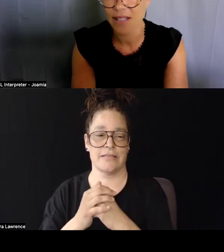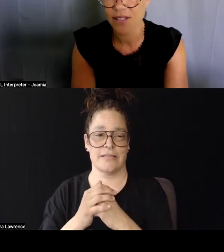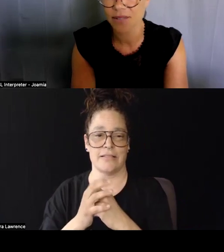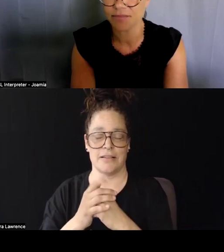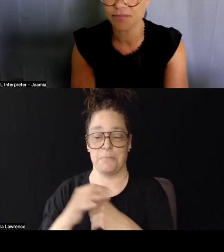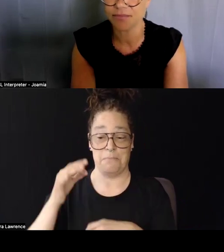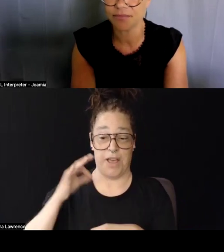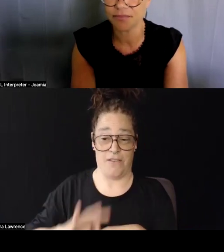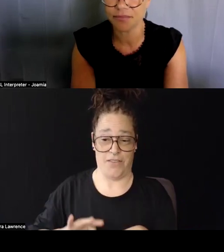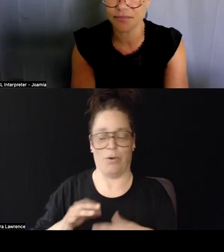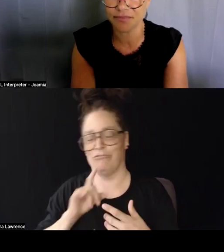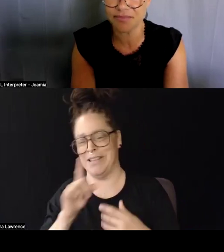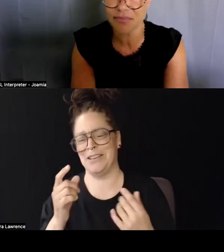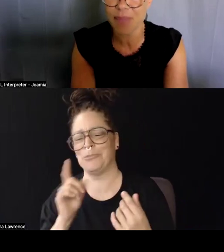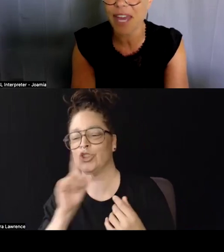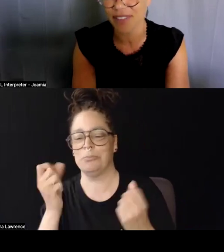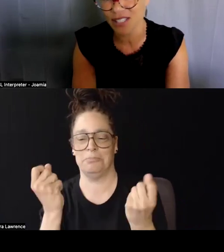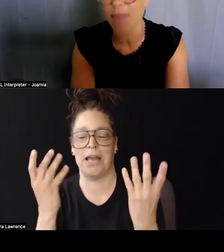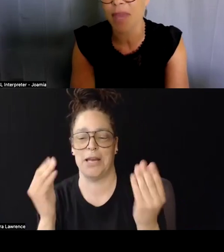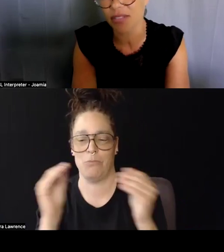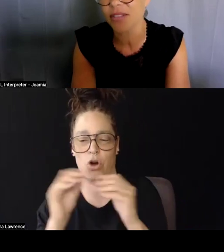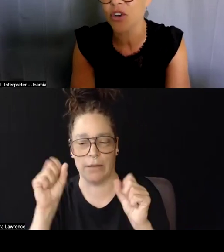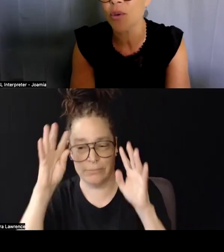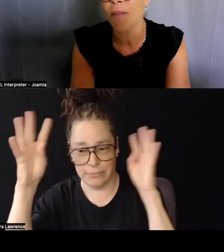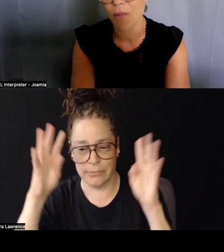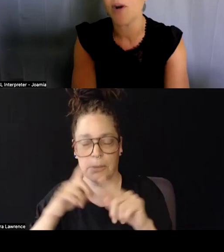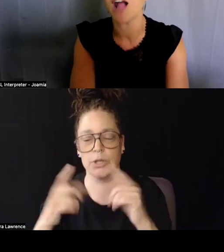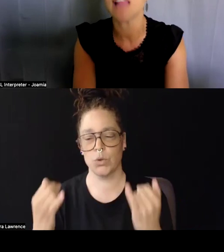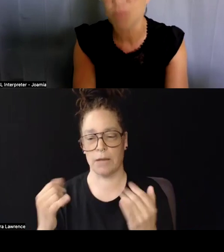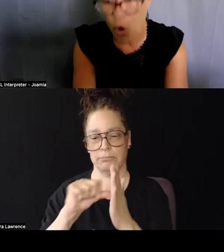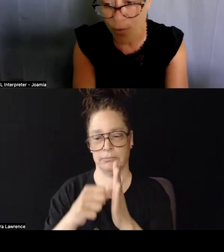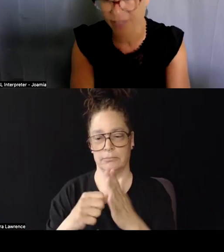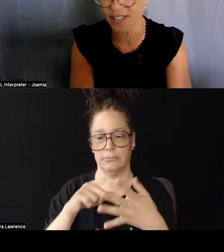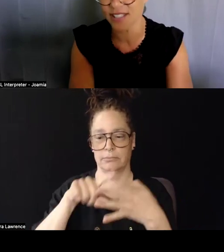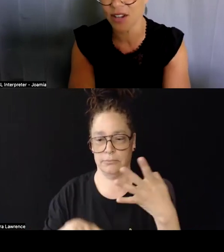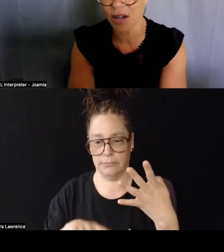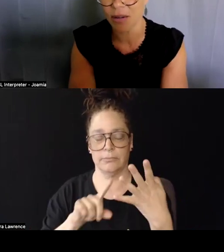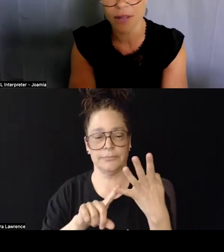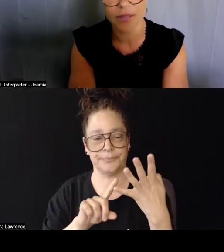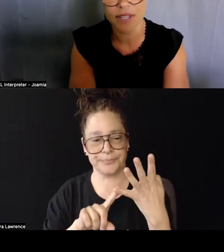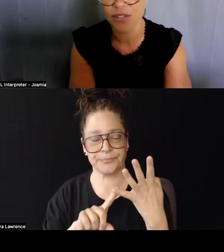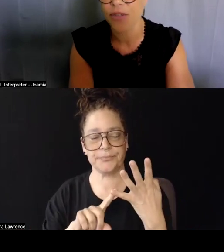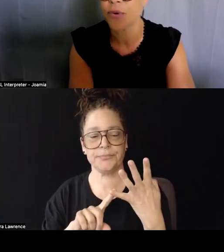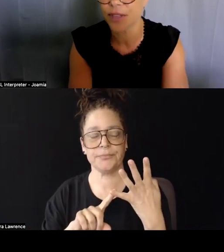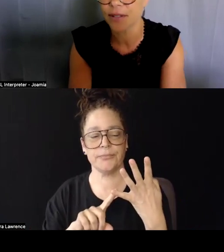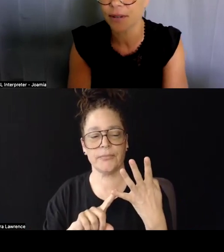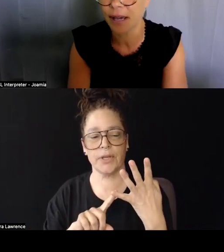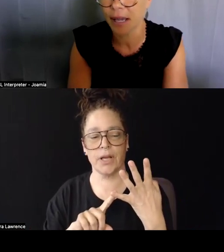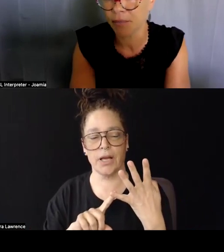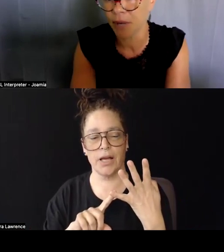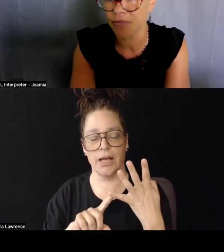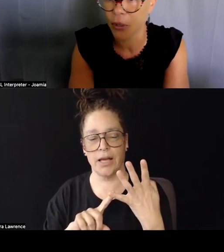And last, the benefits. I mean, there's a lot more benefits, but these are the 4